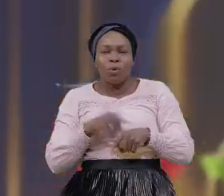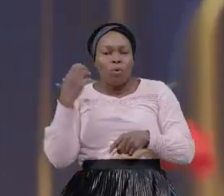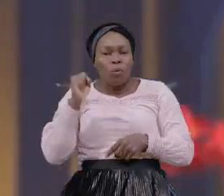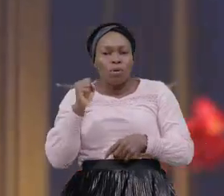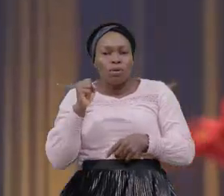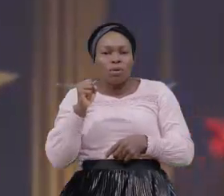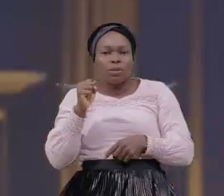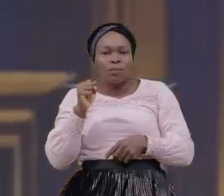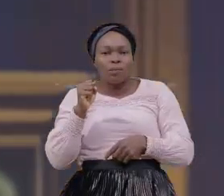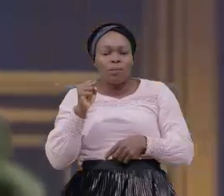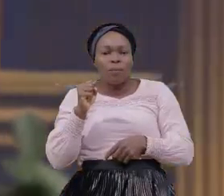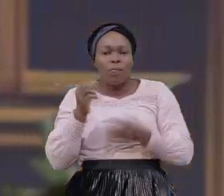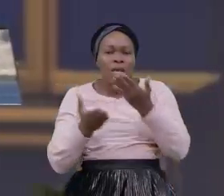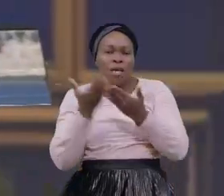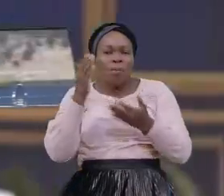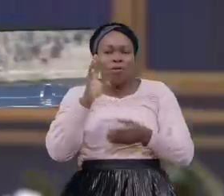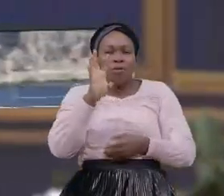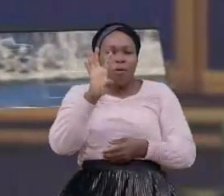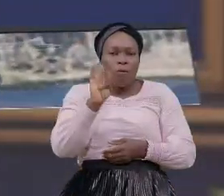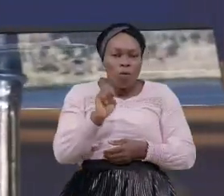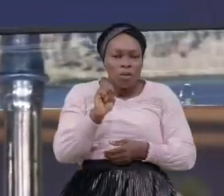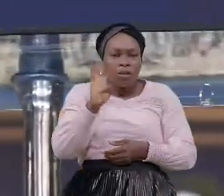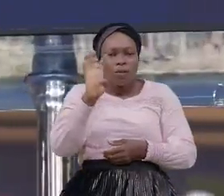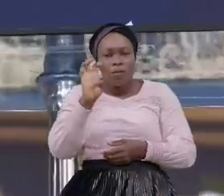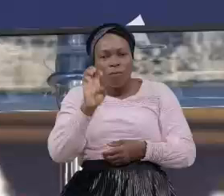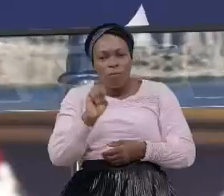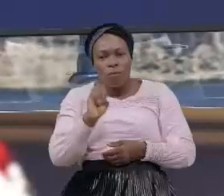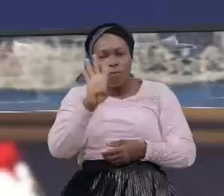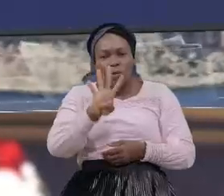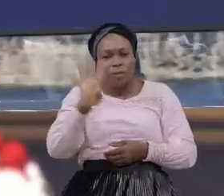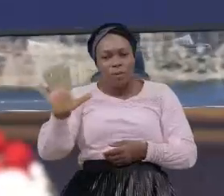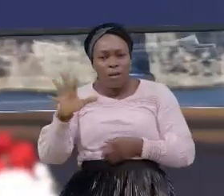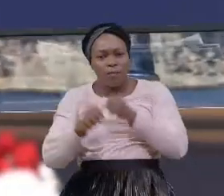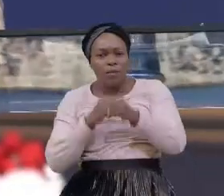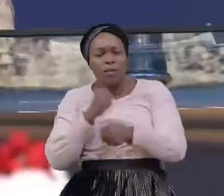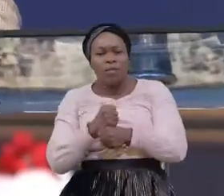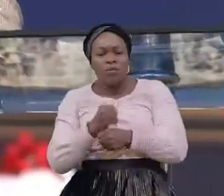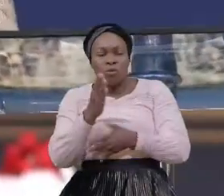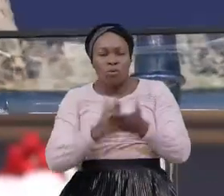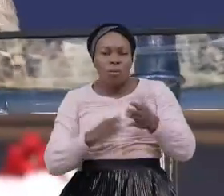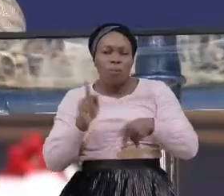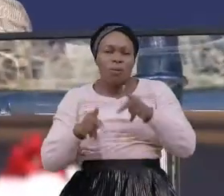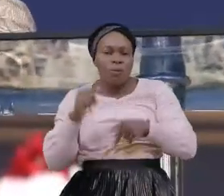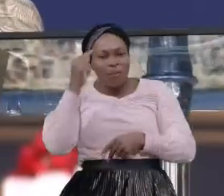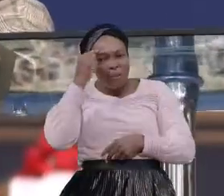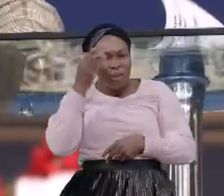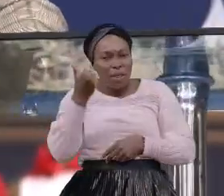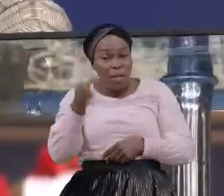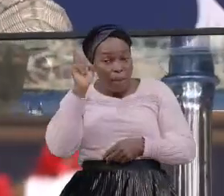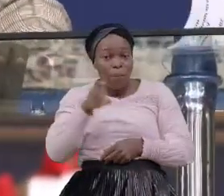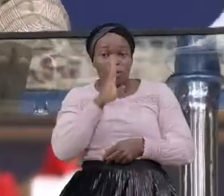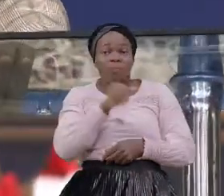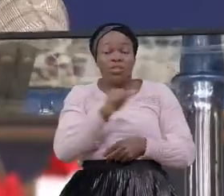But some people felt there must be a change. And it kept on. Lifespan